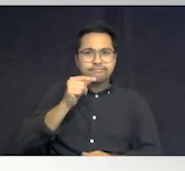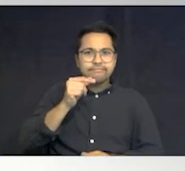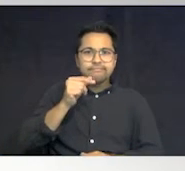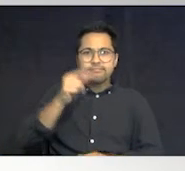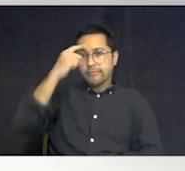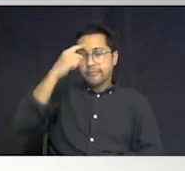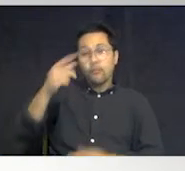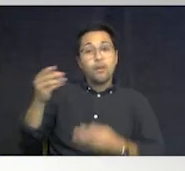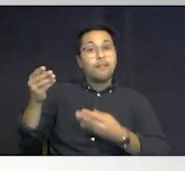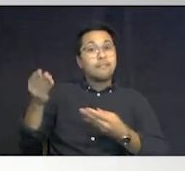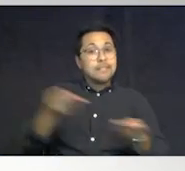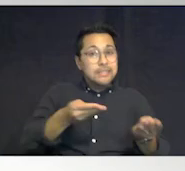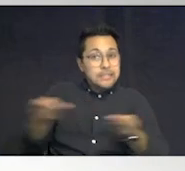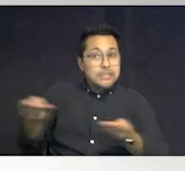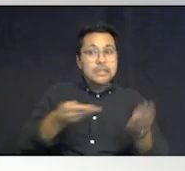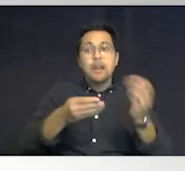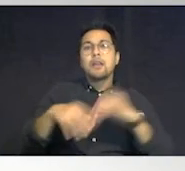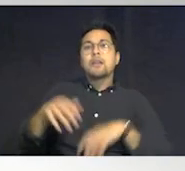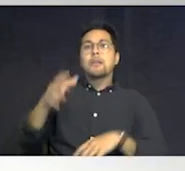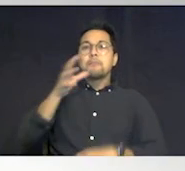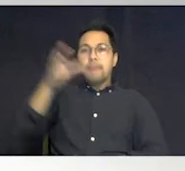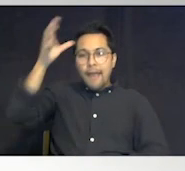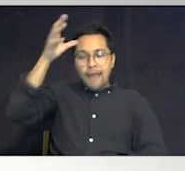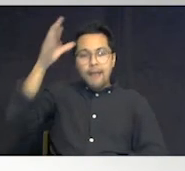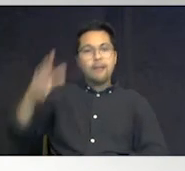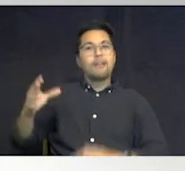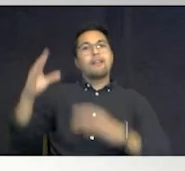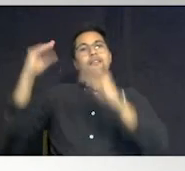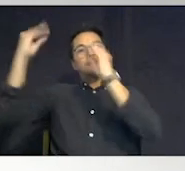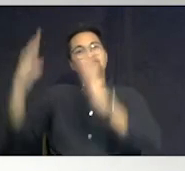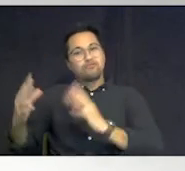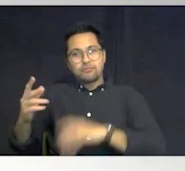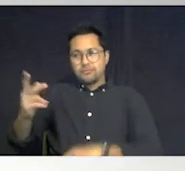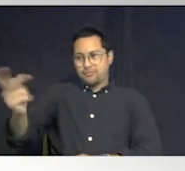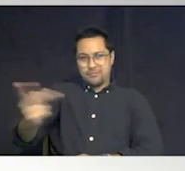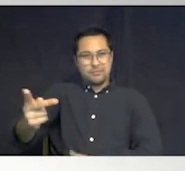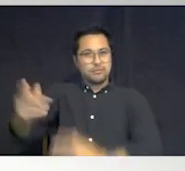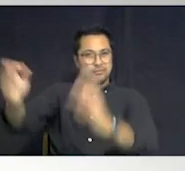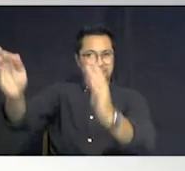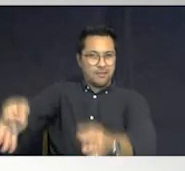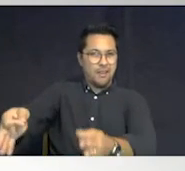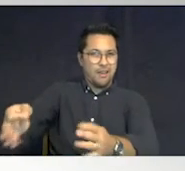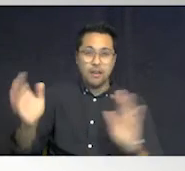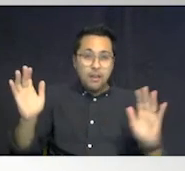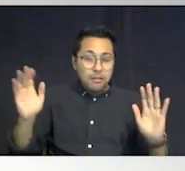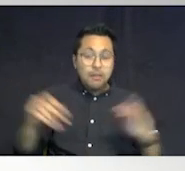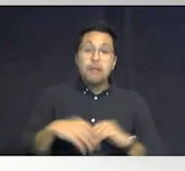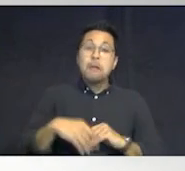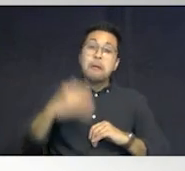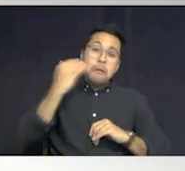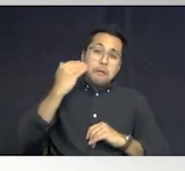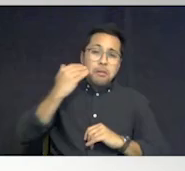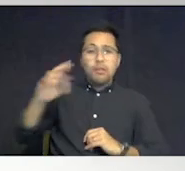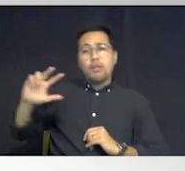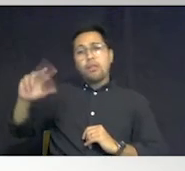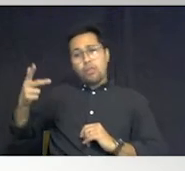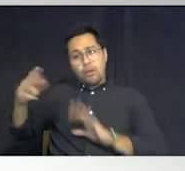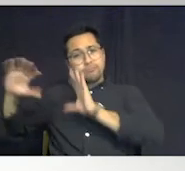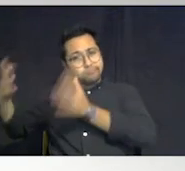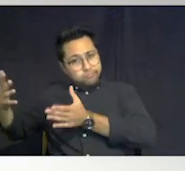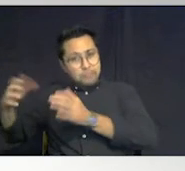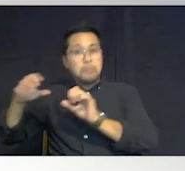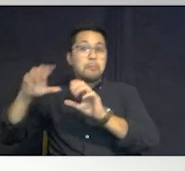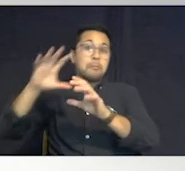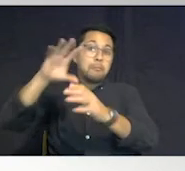facilitation and mediation, parents and educators are the ones making the decisions. Although there is a third party involved, they're